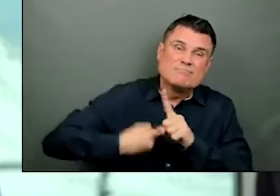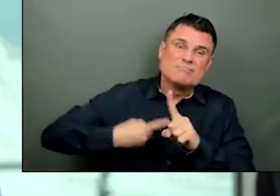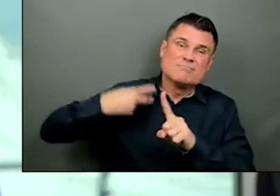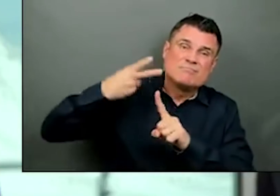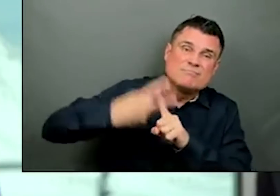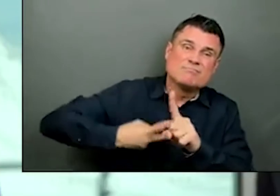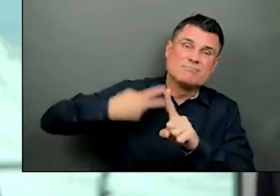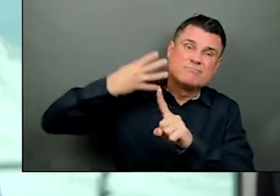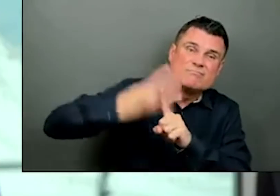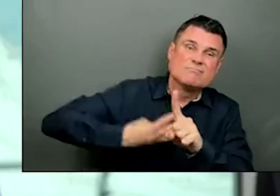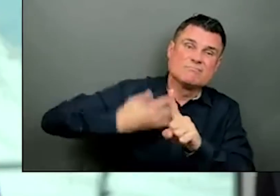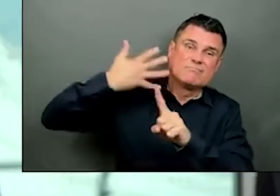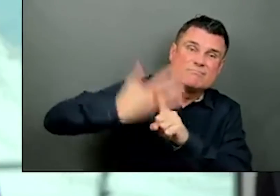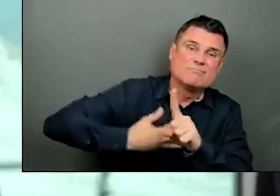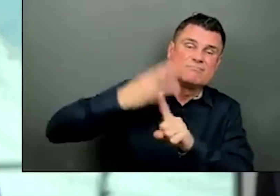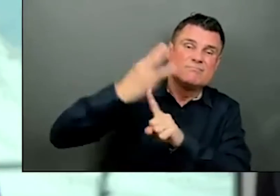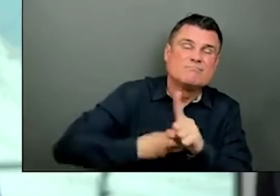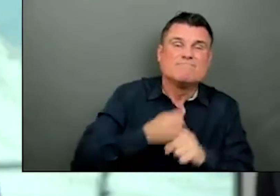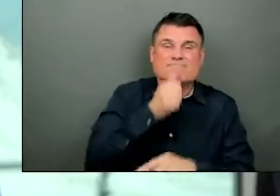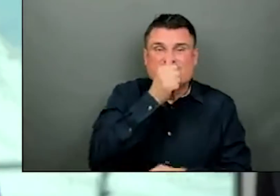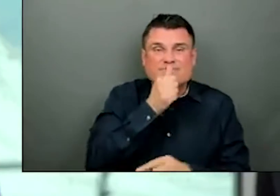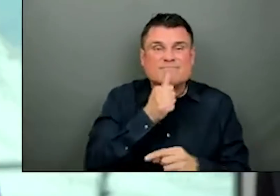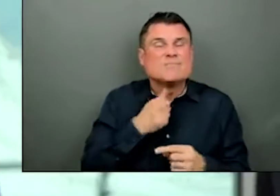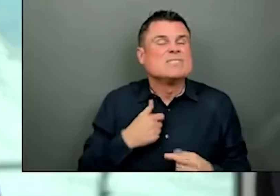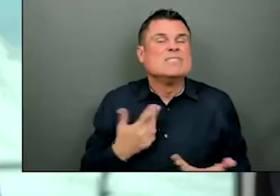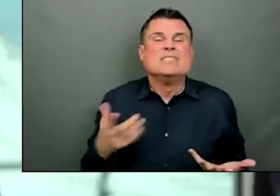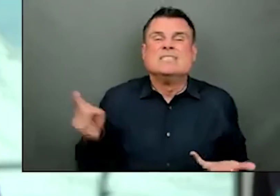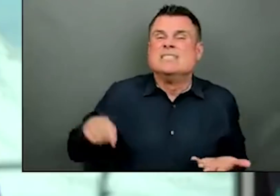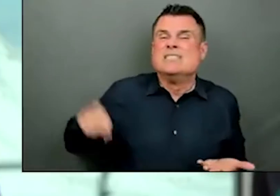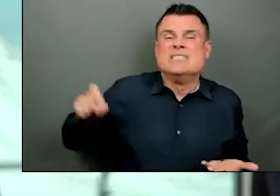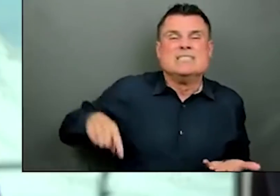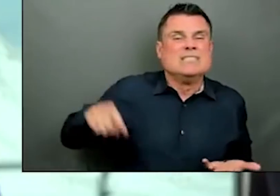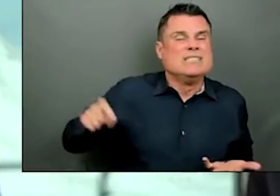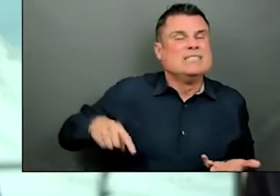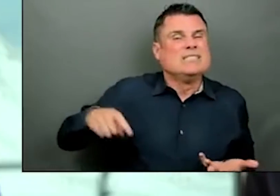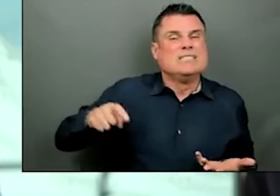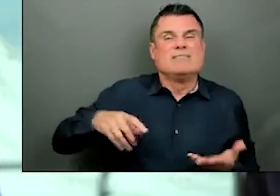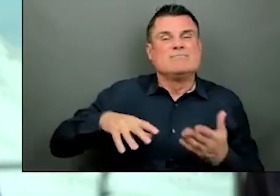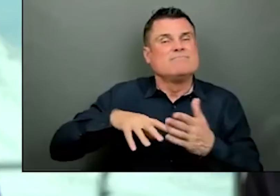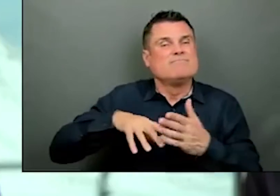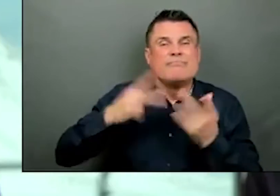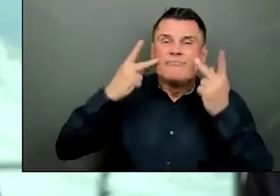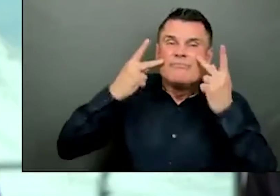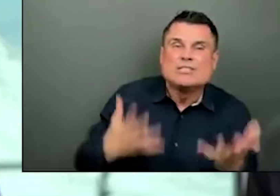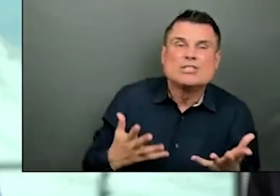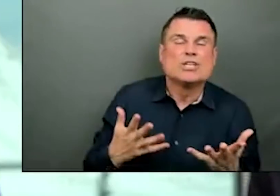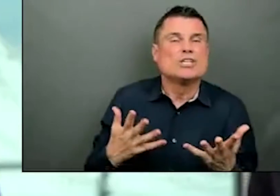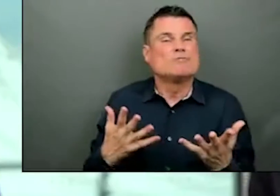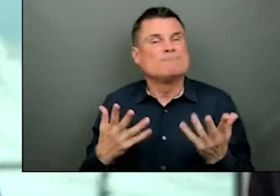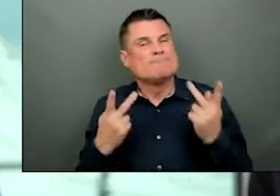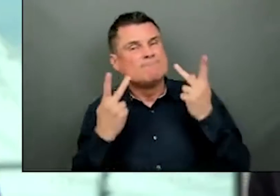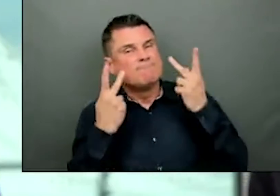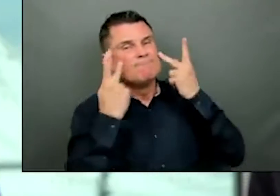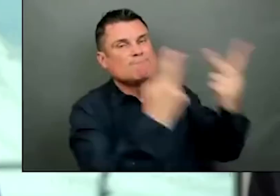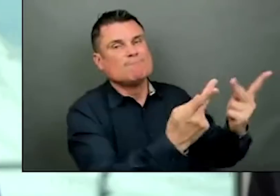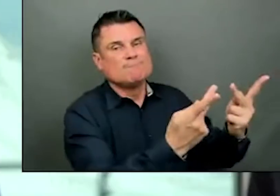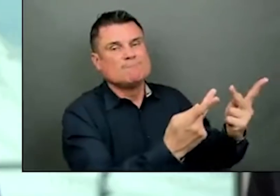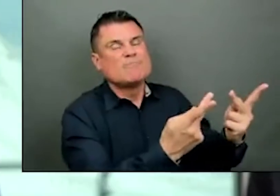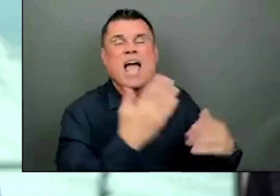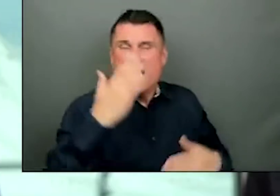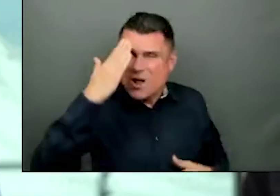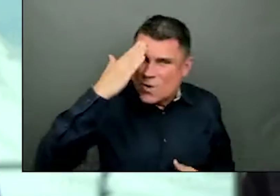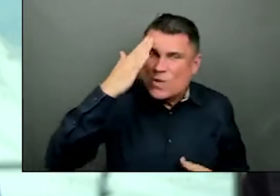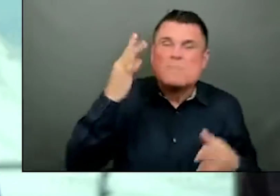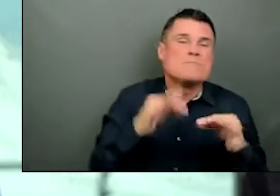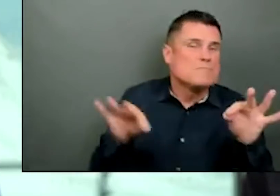that means wearing masks, that means going by yourself, having your visit with your loved one only, and making sure